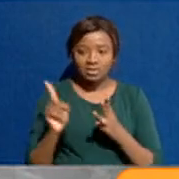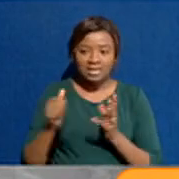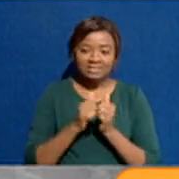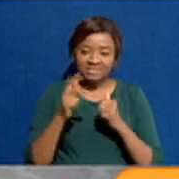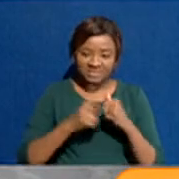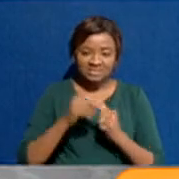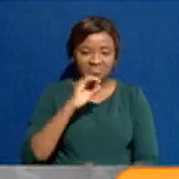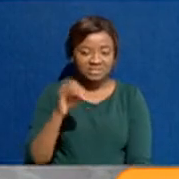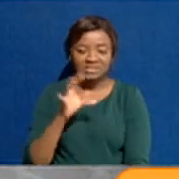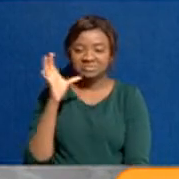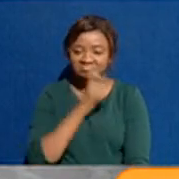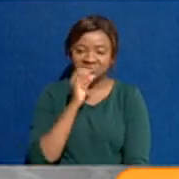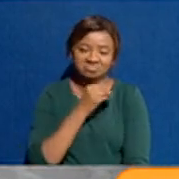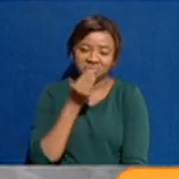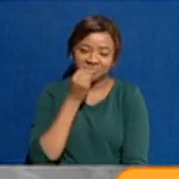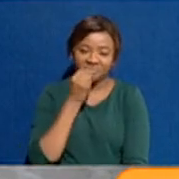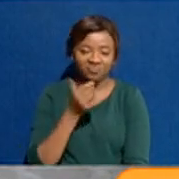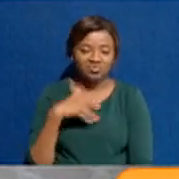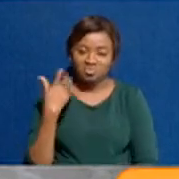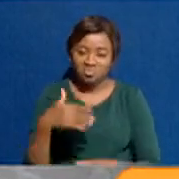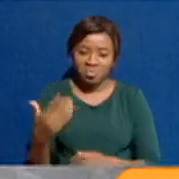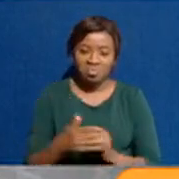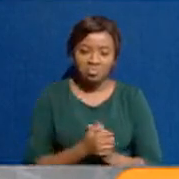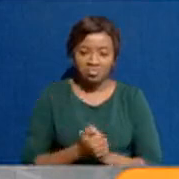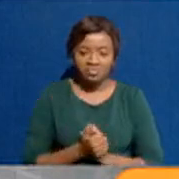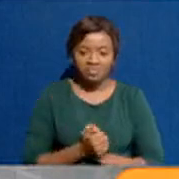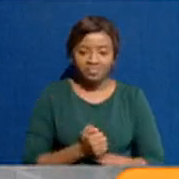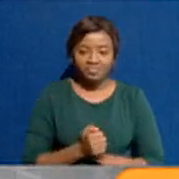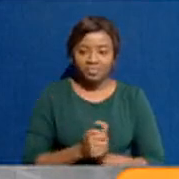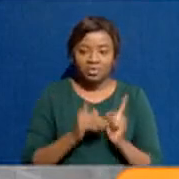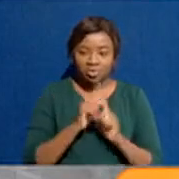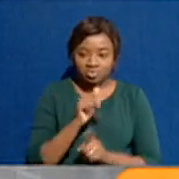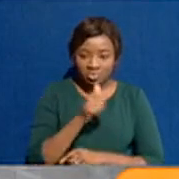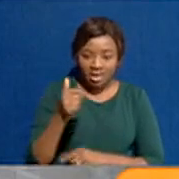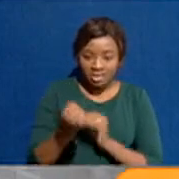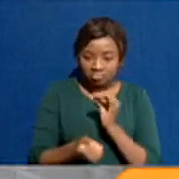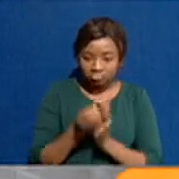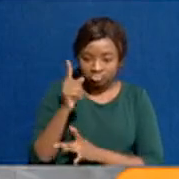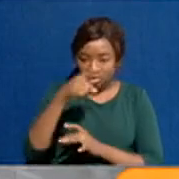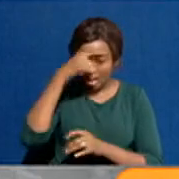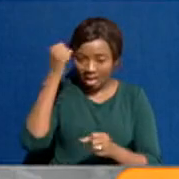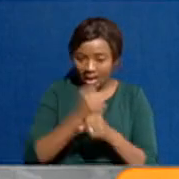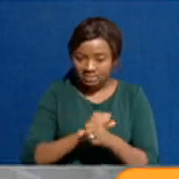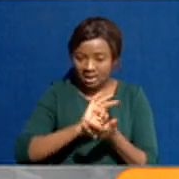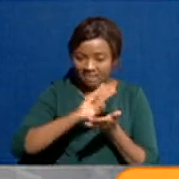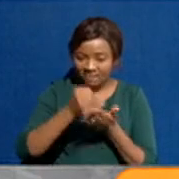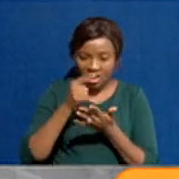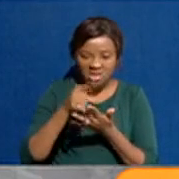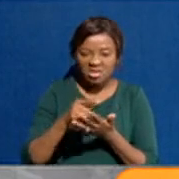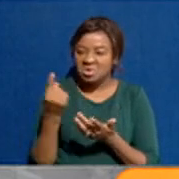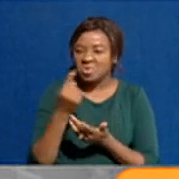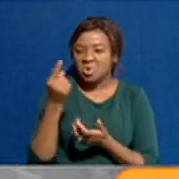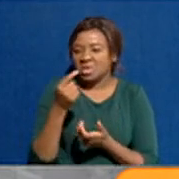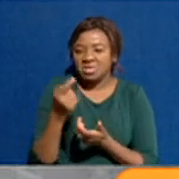often. On the main achievements of the current government, 29% mentioned the launching of the Hustler Fund as the main achievement, followed